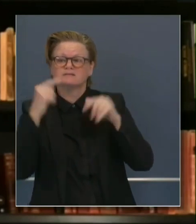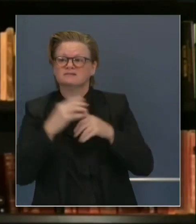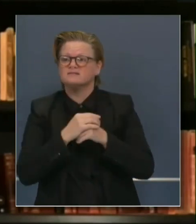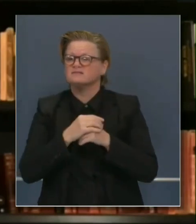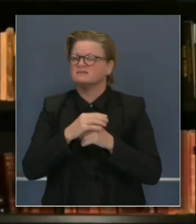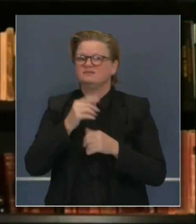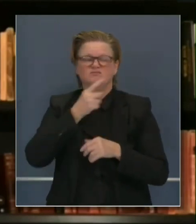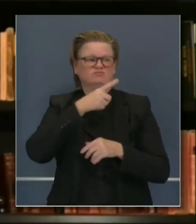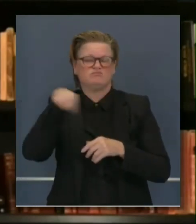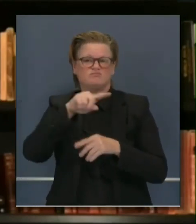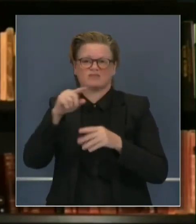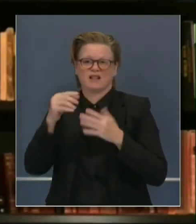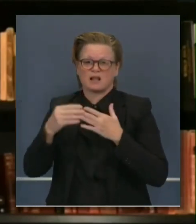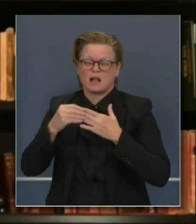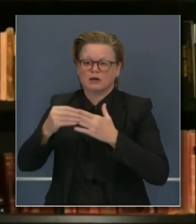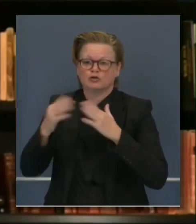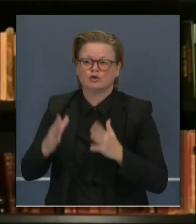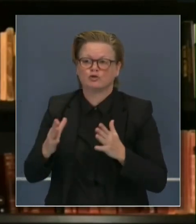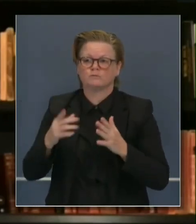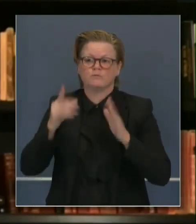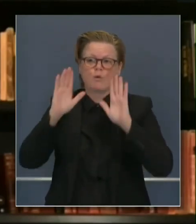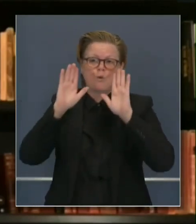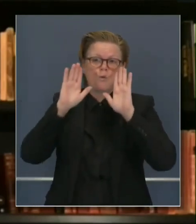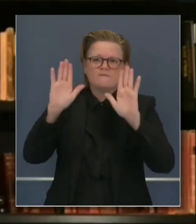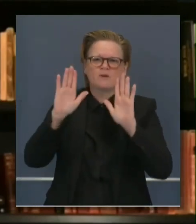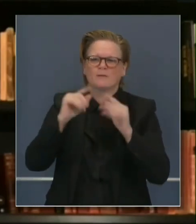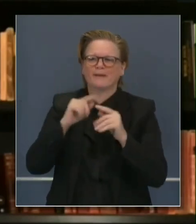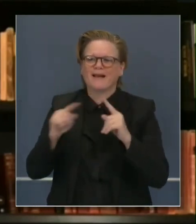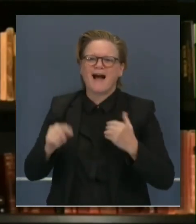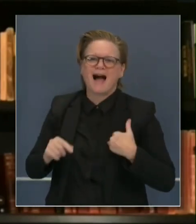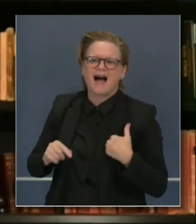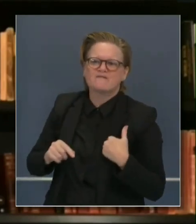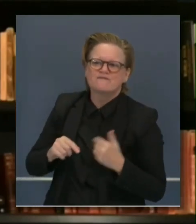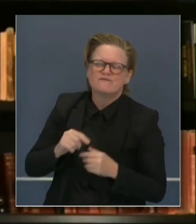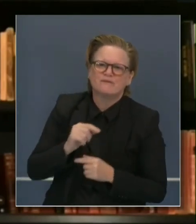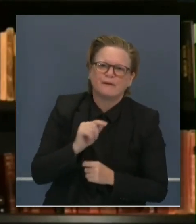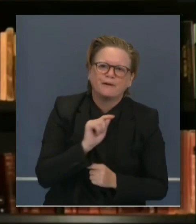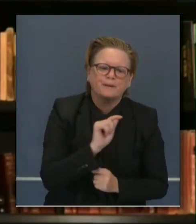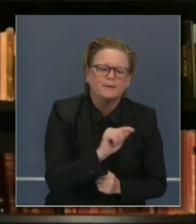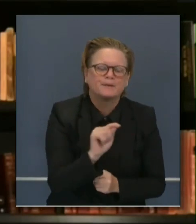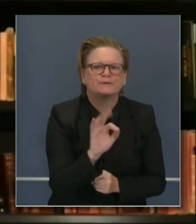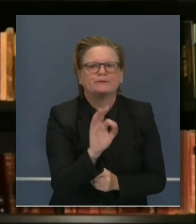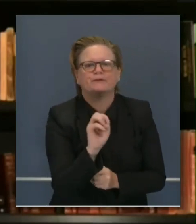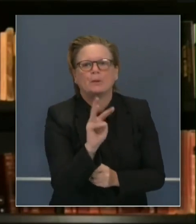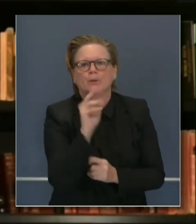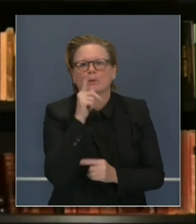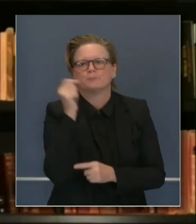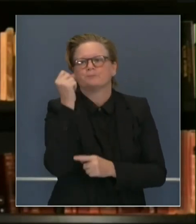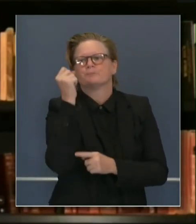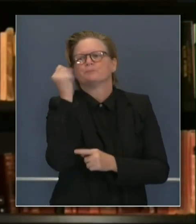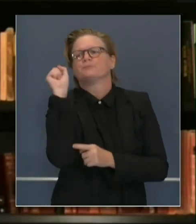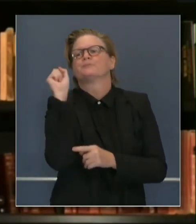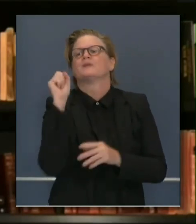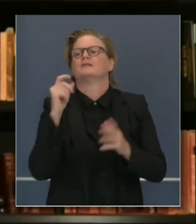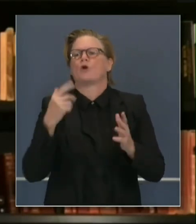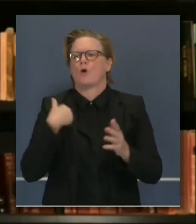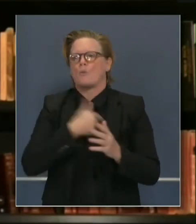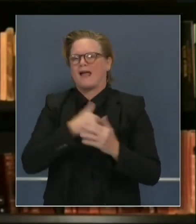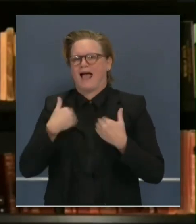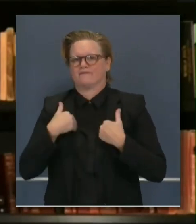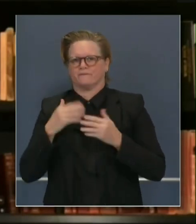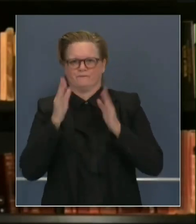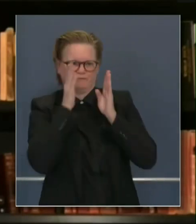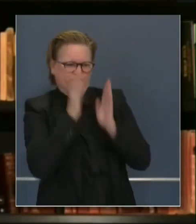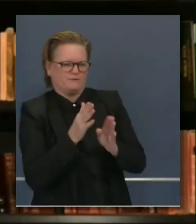doing extraordinary things, and a few where we are just encouraging some different behavior, and we have some tools that we've been